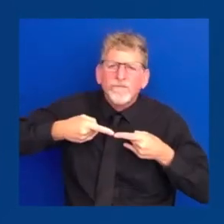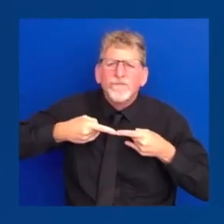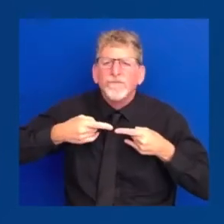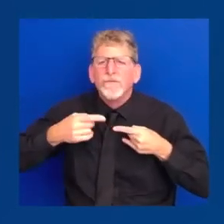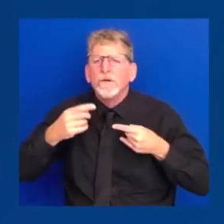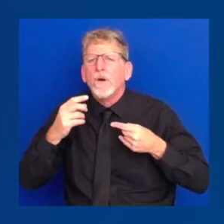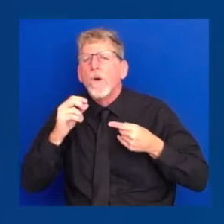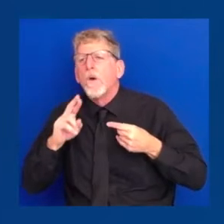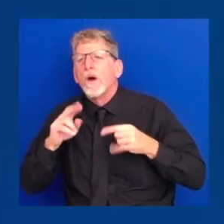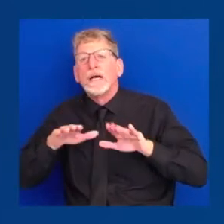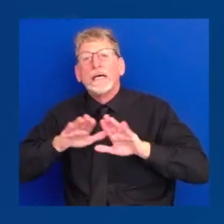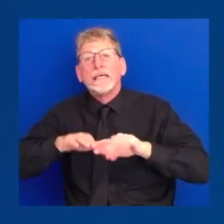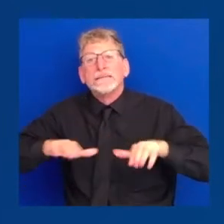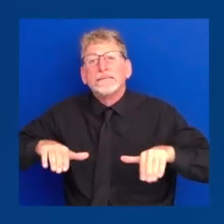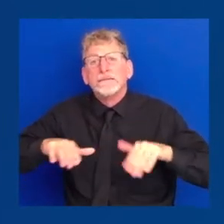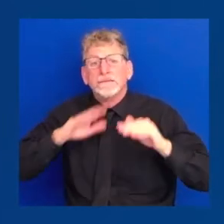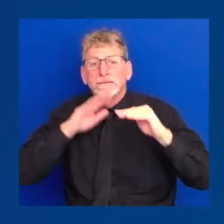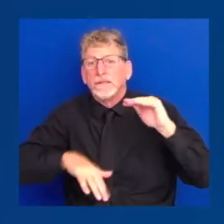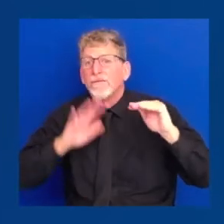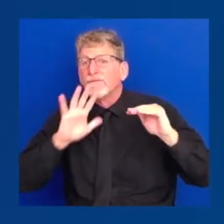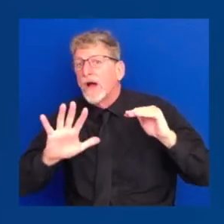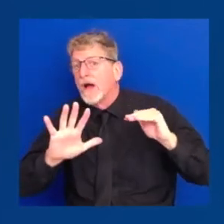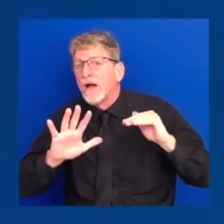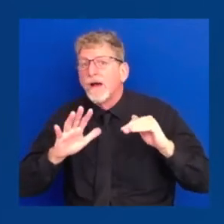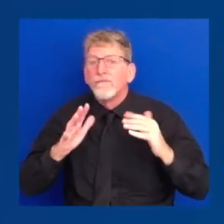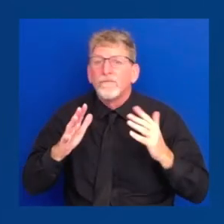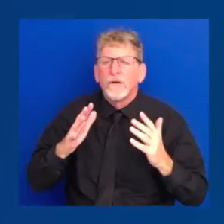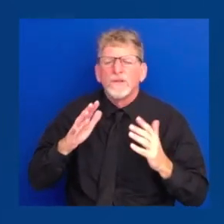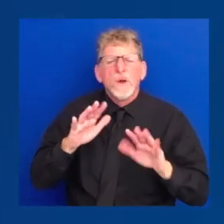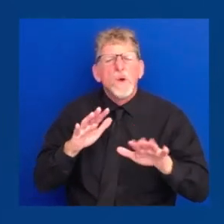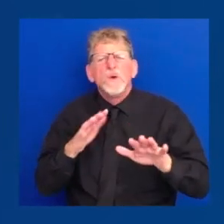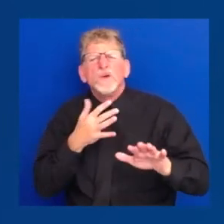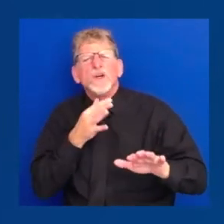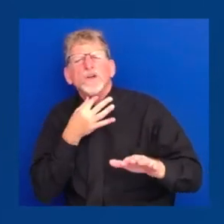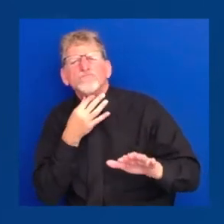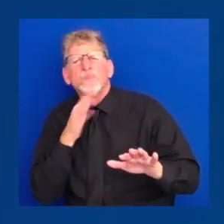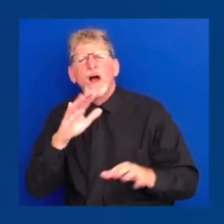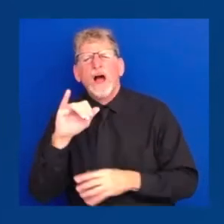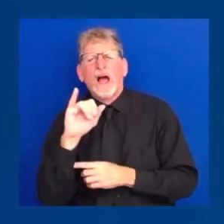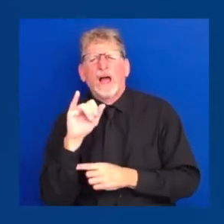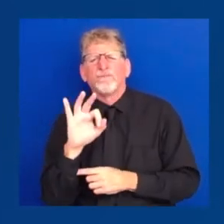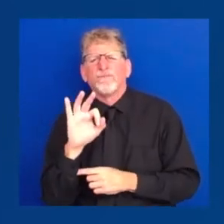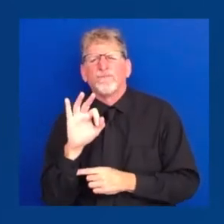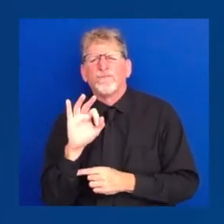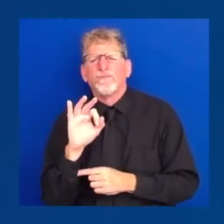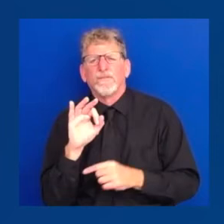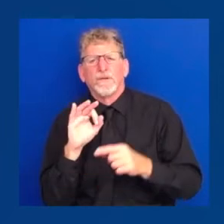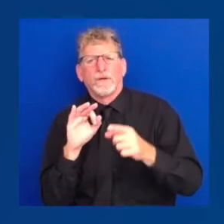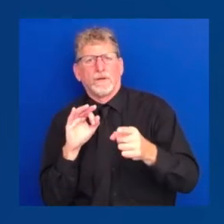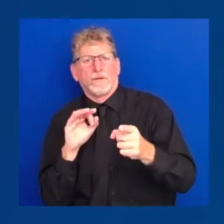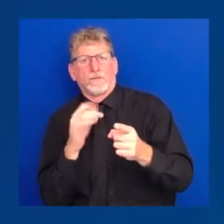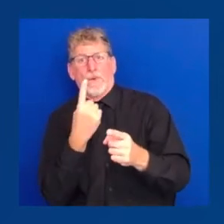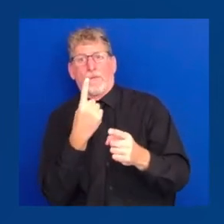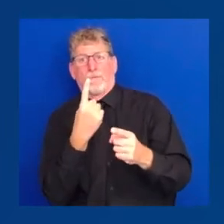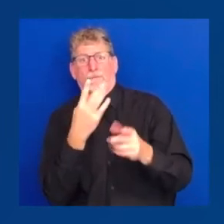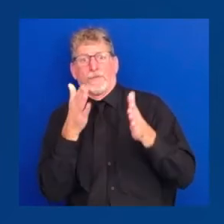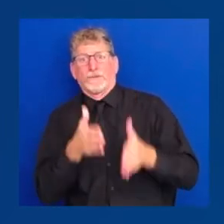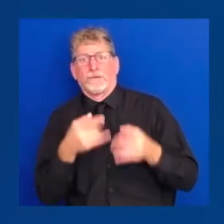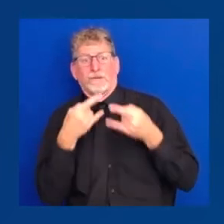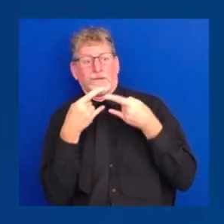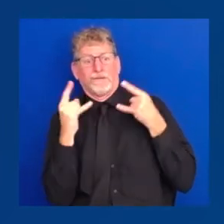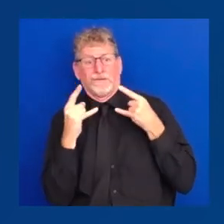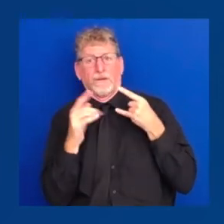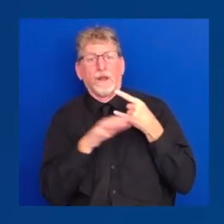need to wear to ensure that you're protected if you're one-way masking? I know we've spoken about N95s, but if they're not available to kids and aren't